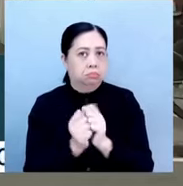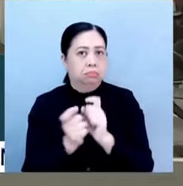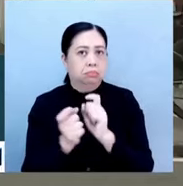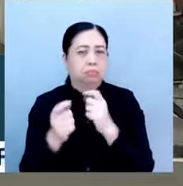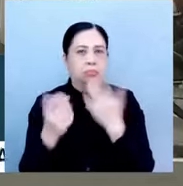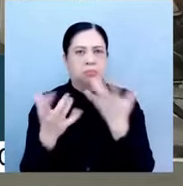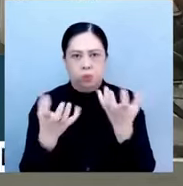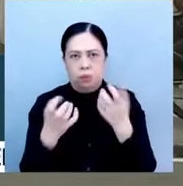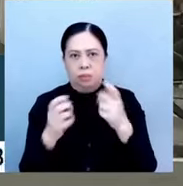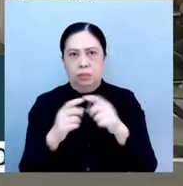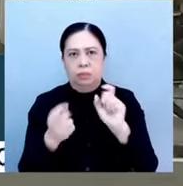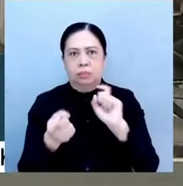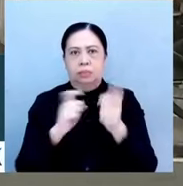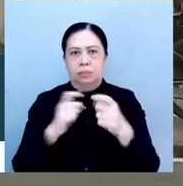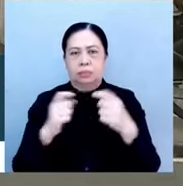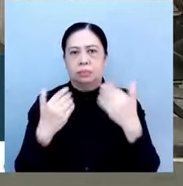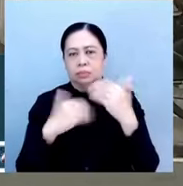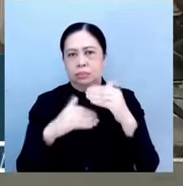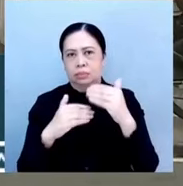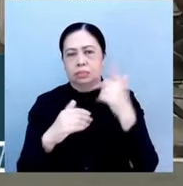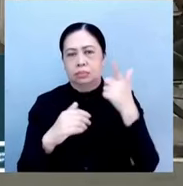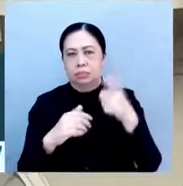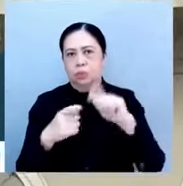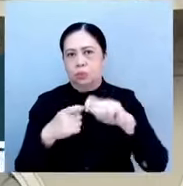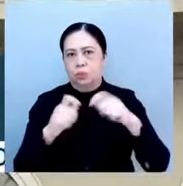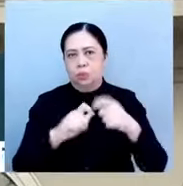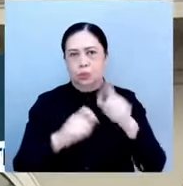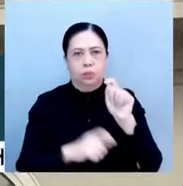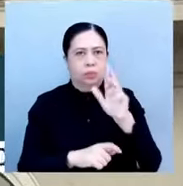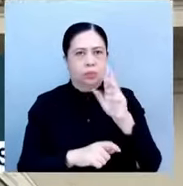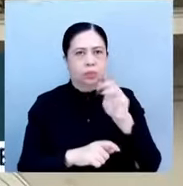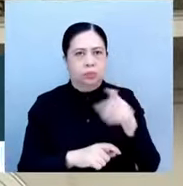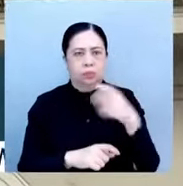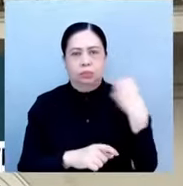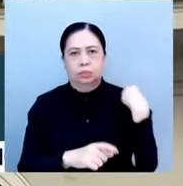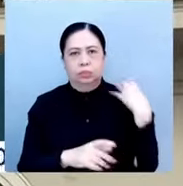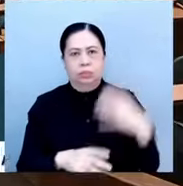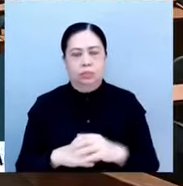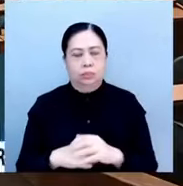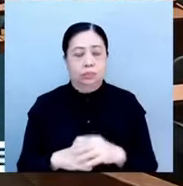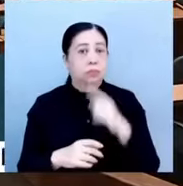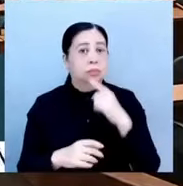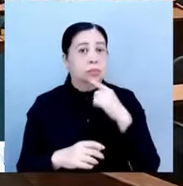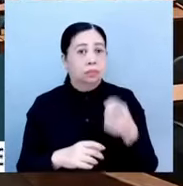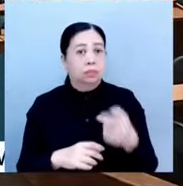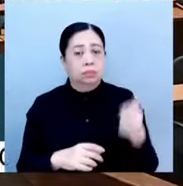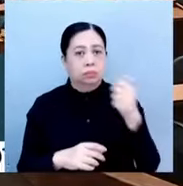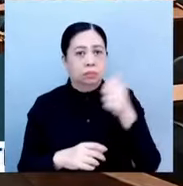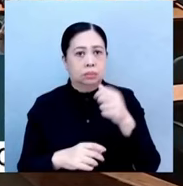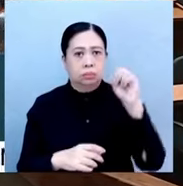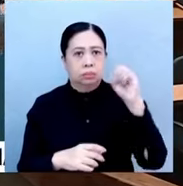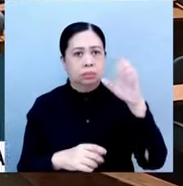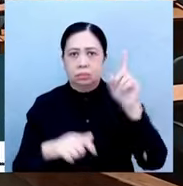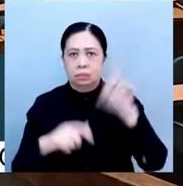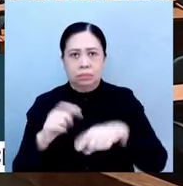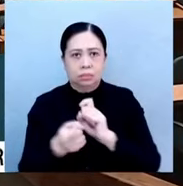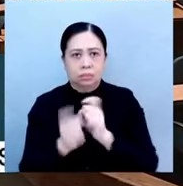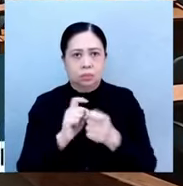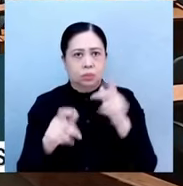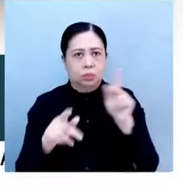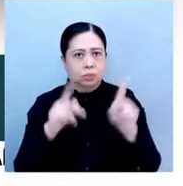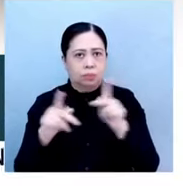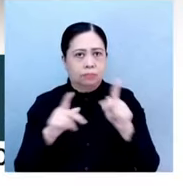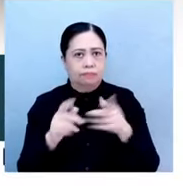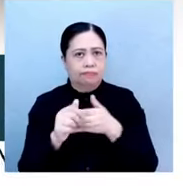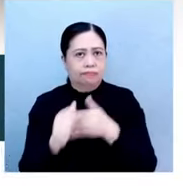He also cites a Supreme Court decision which ruled that major constitutional amendments cannot be done through a people's